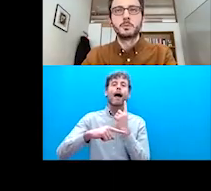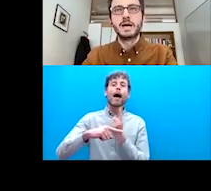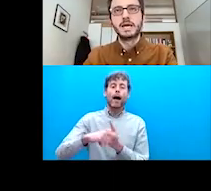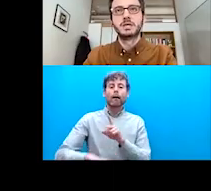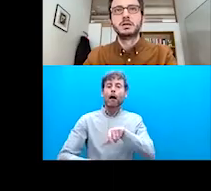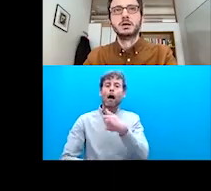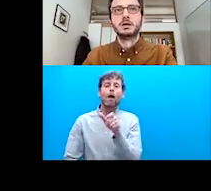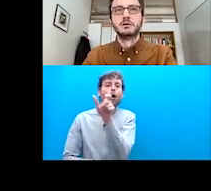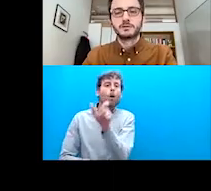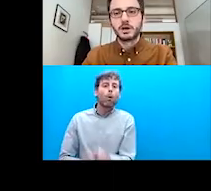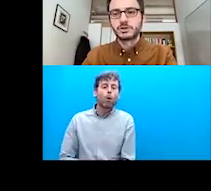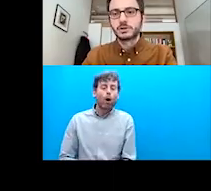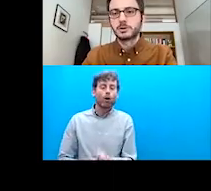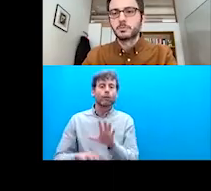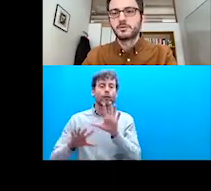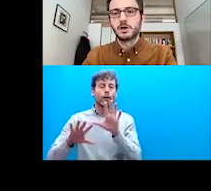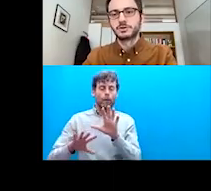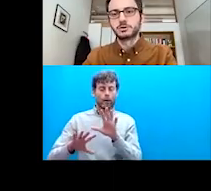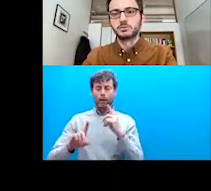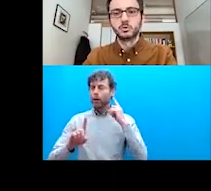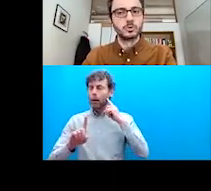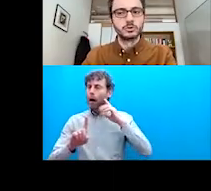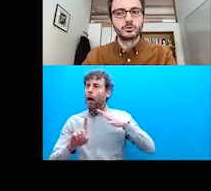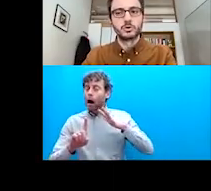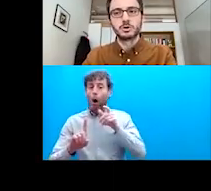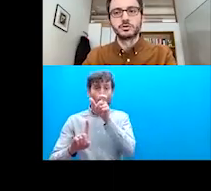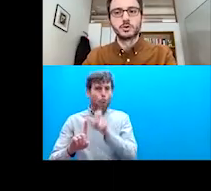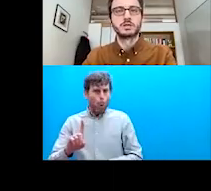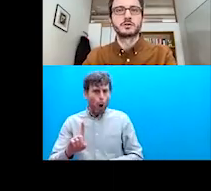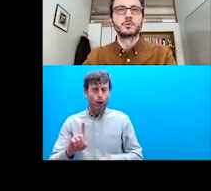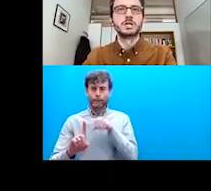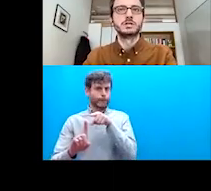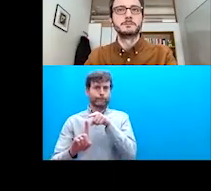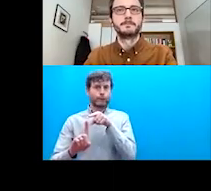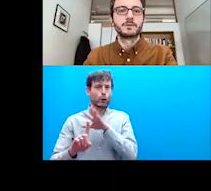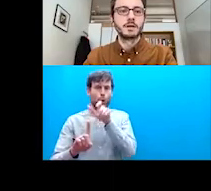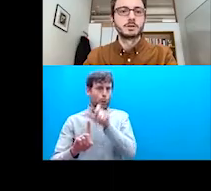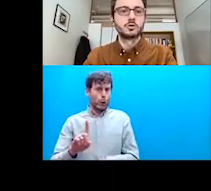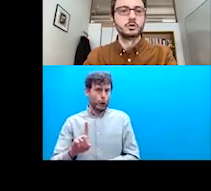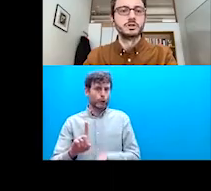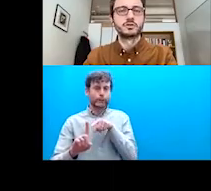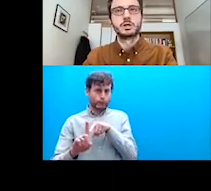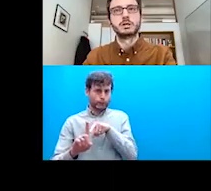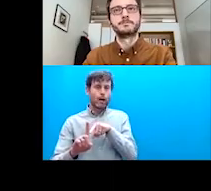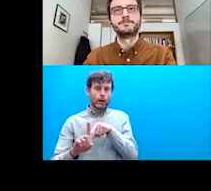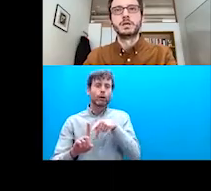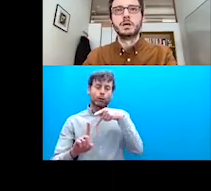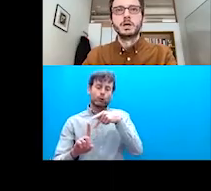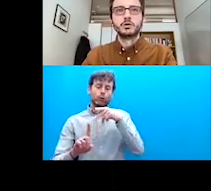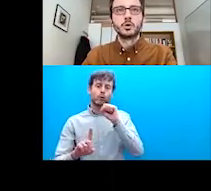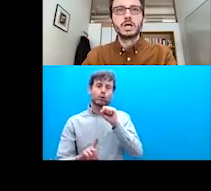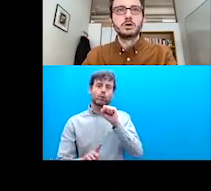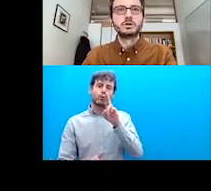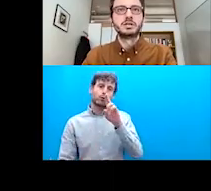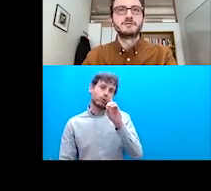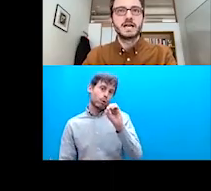but obey the phonological and morphological rules or constraints of Norwegian. So like trådisk here.